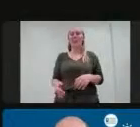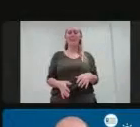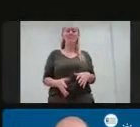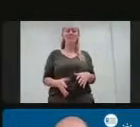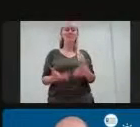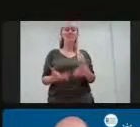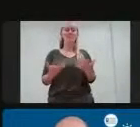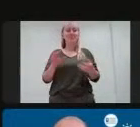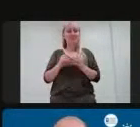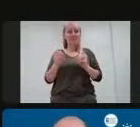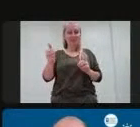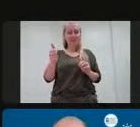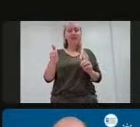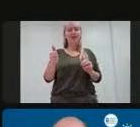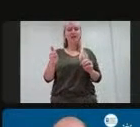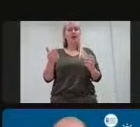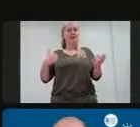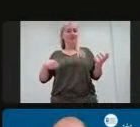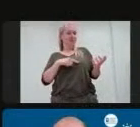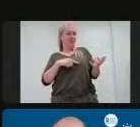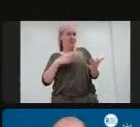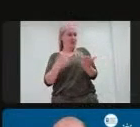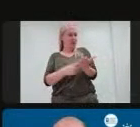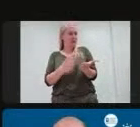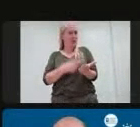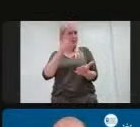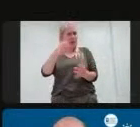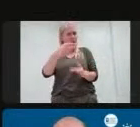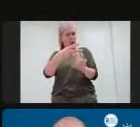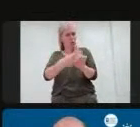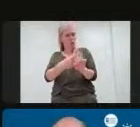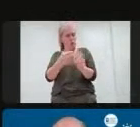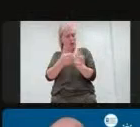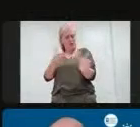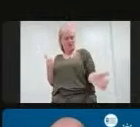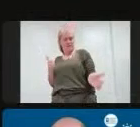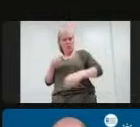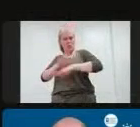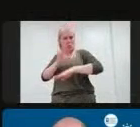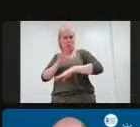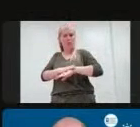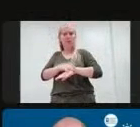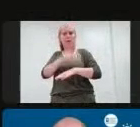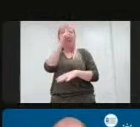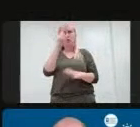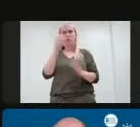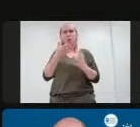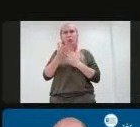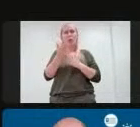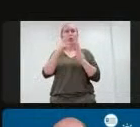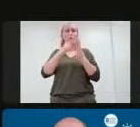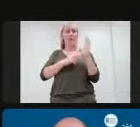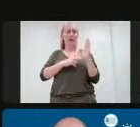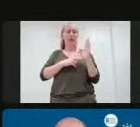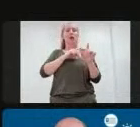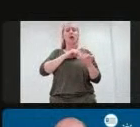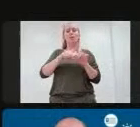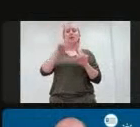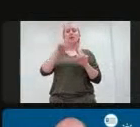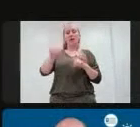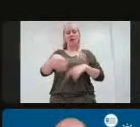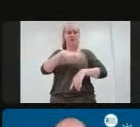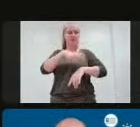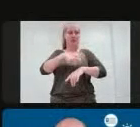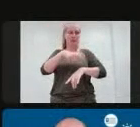do get sometimes, you know, 2 months lead because we go through the first reading, etc. And that's the time where,